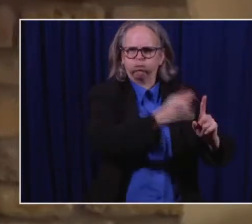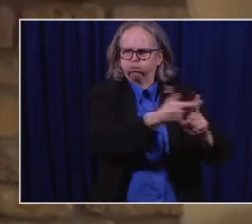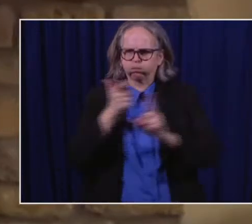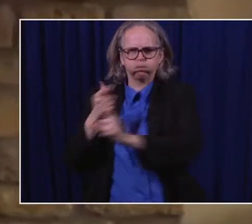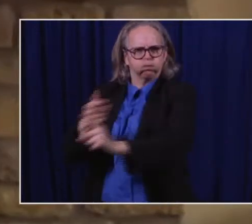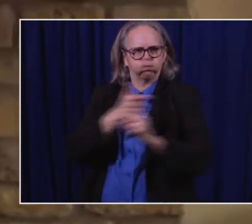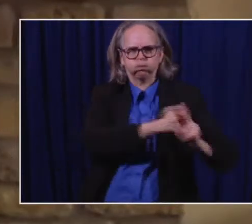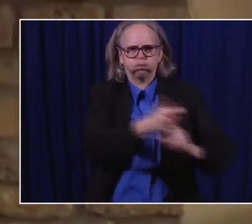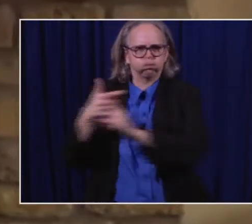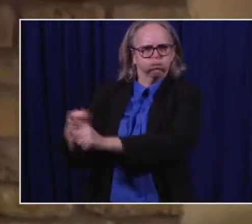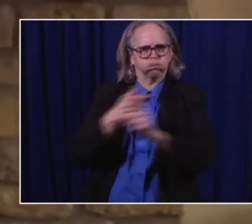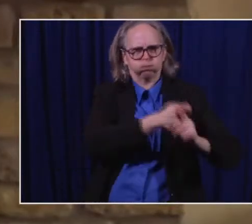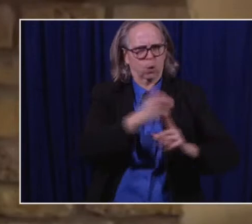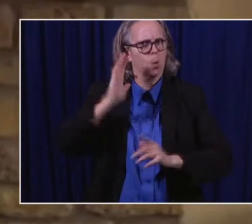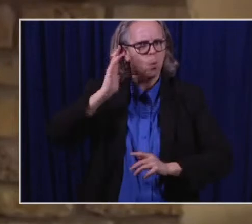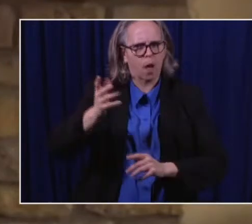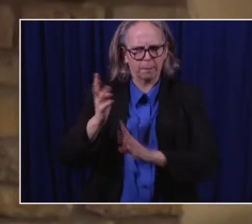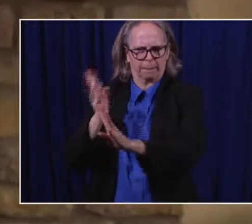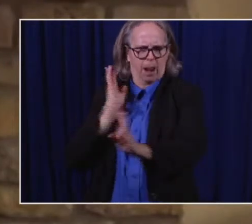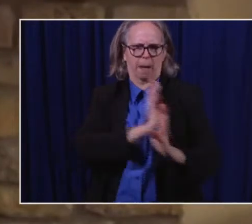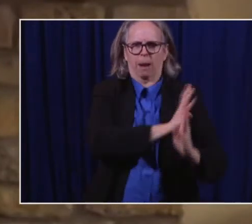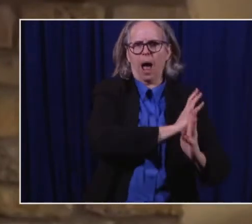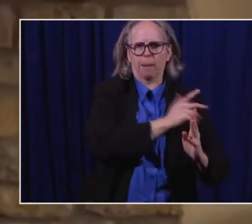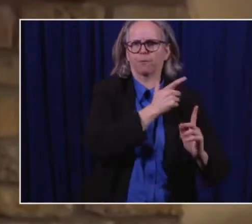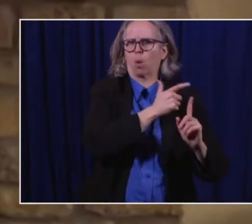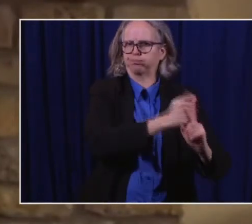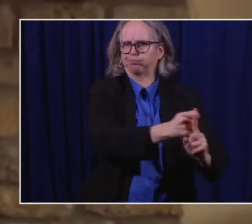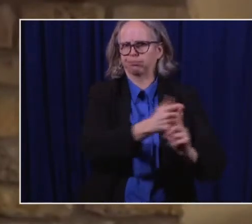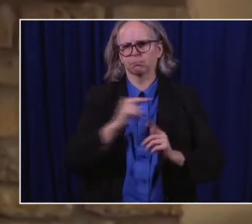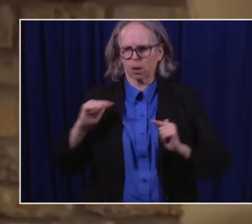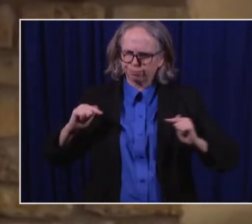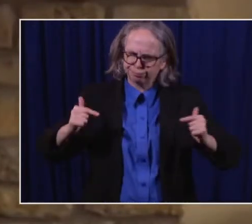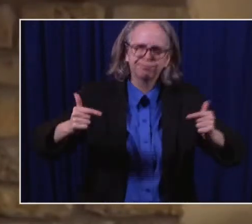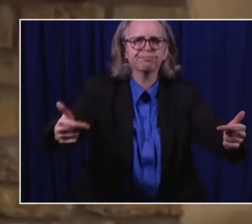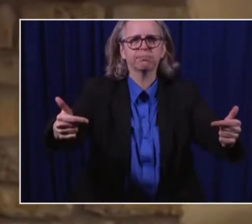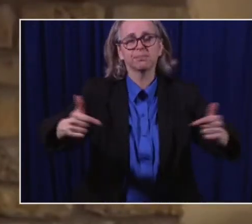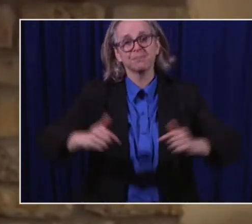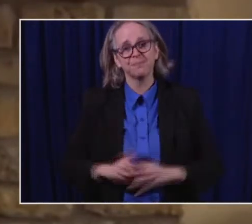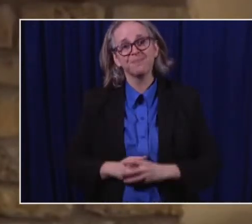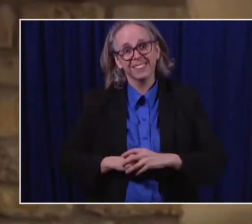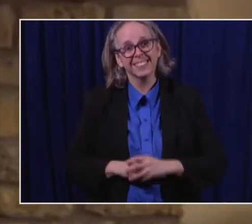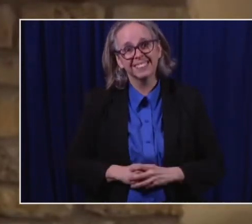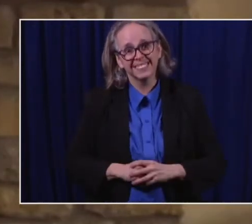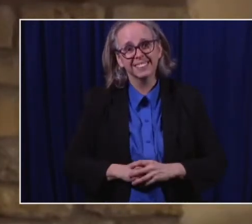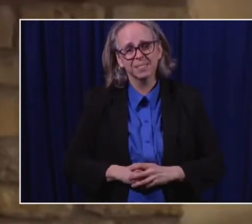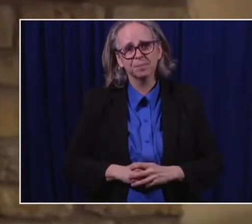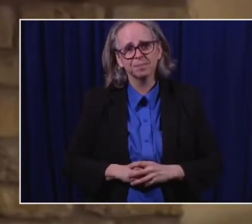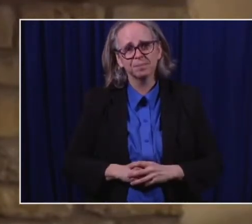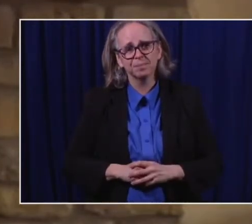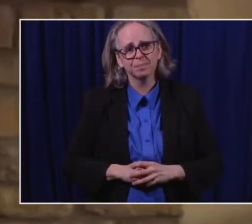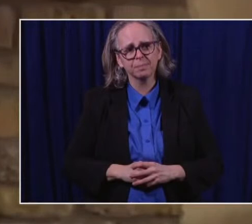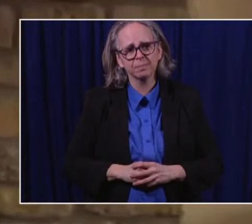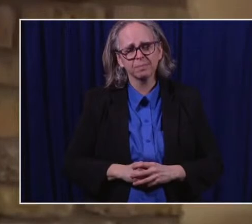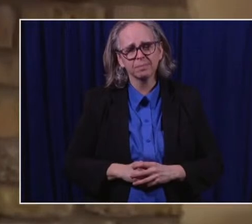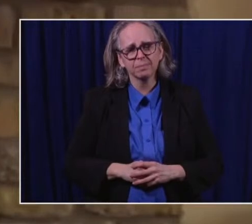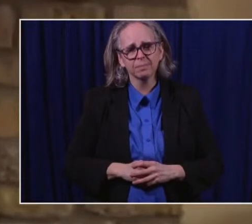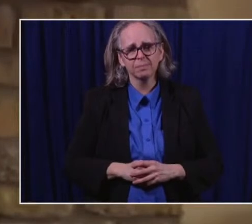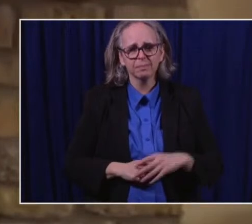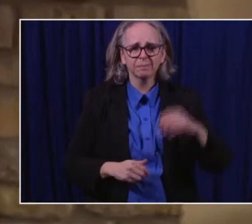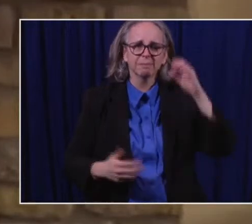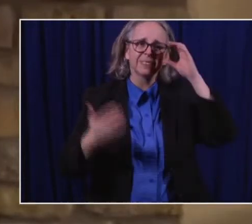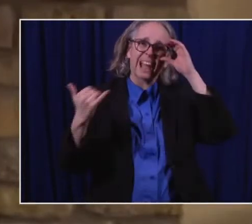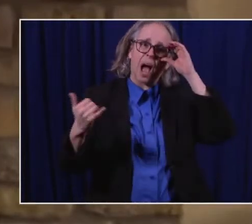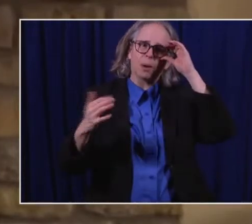again, this is how we're going to unfold this. I want to go now to Director Lloyd.